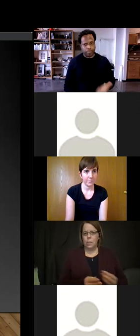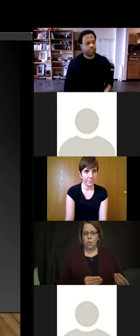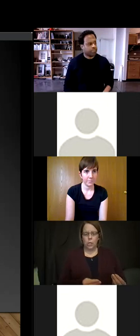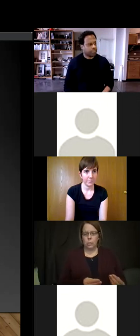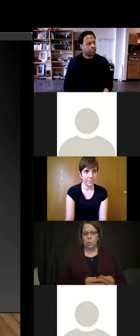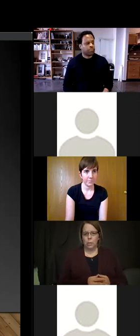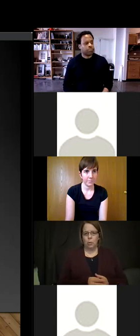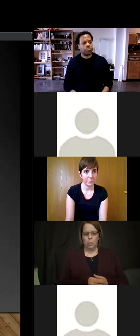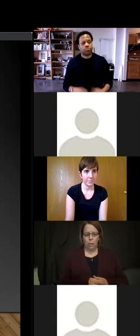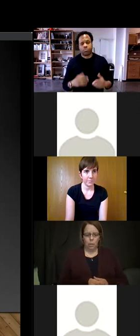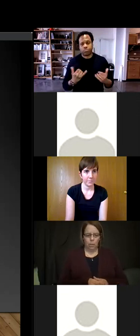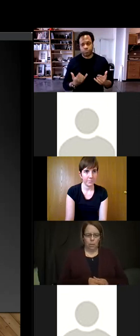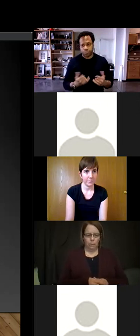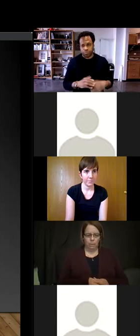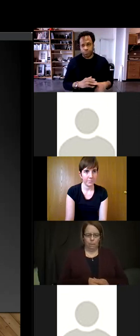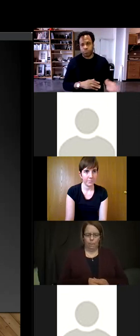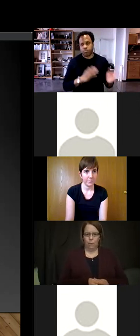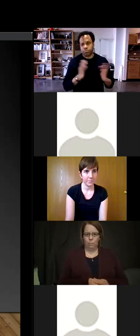And it's adjustable typically.